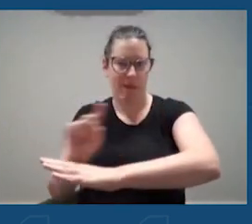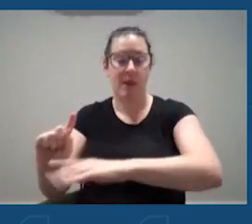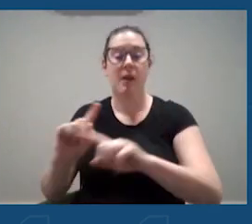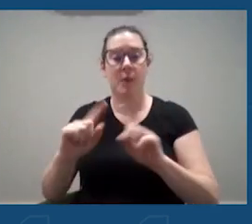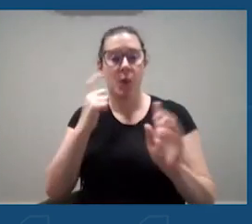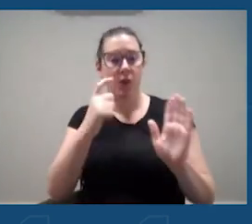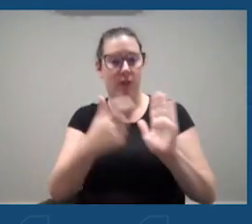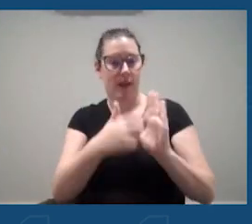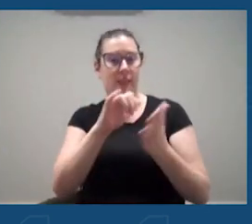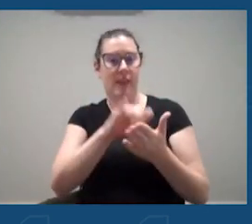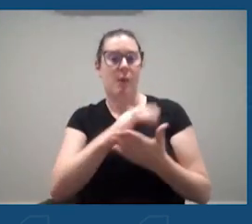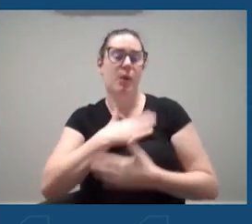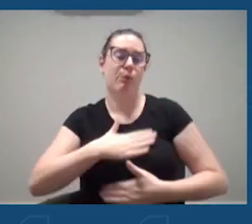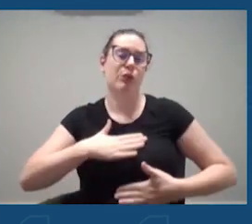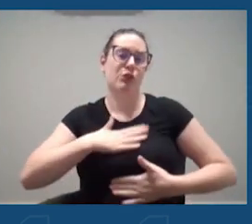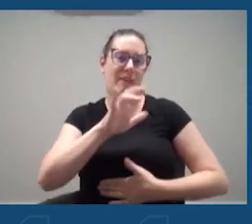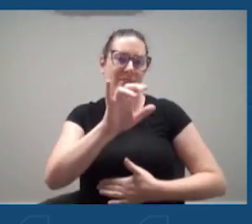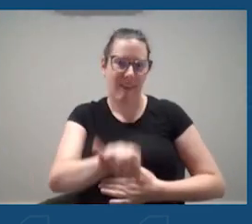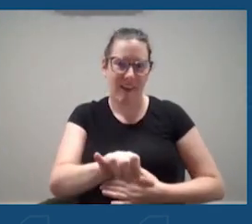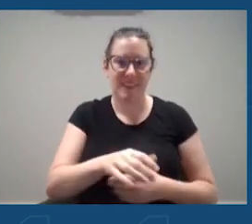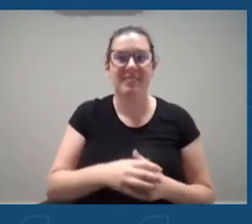so appreciate that in you.